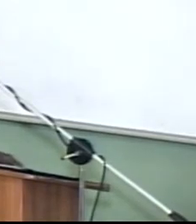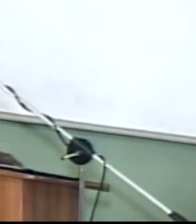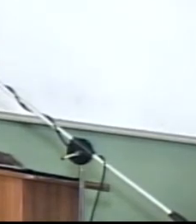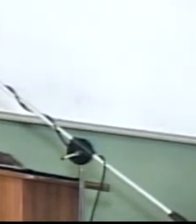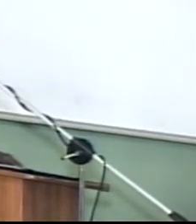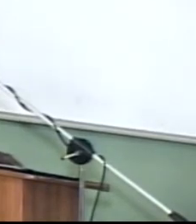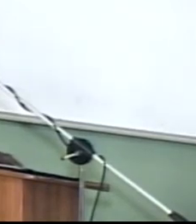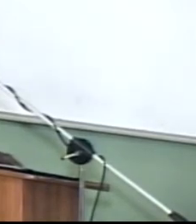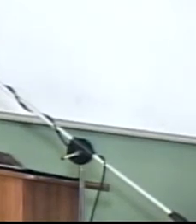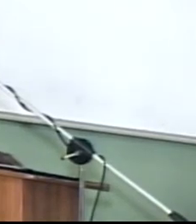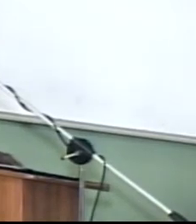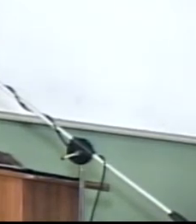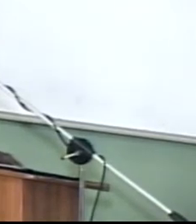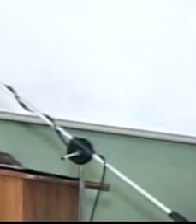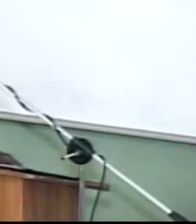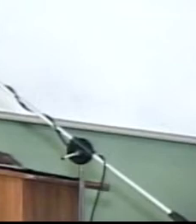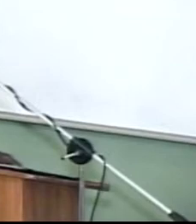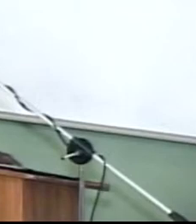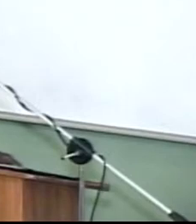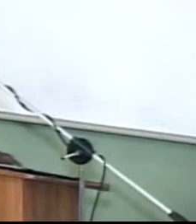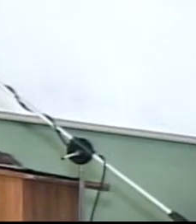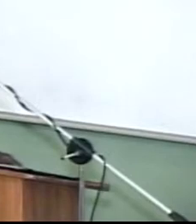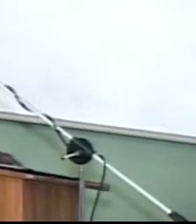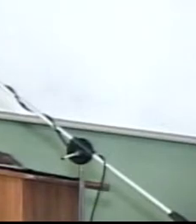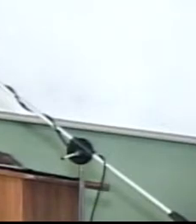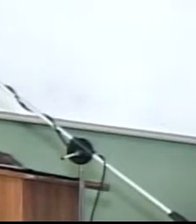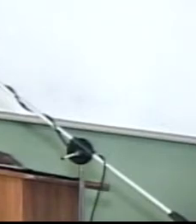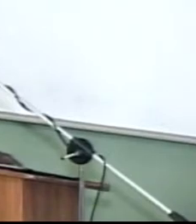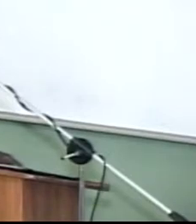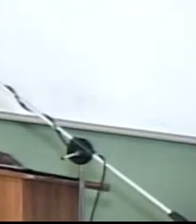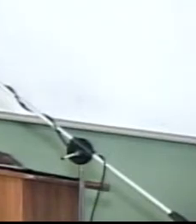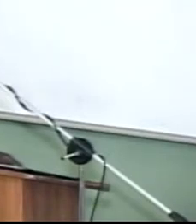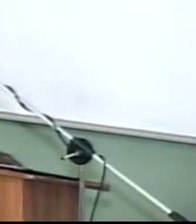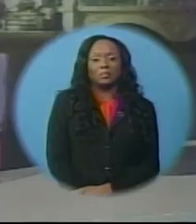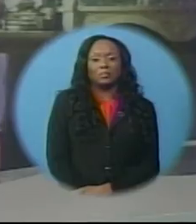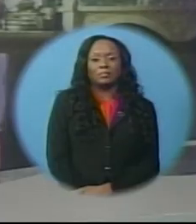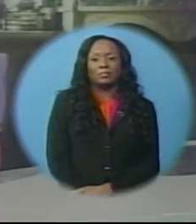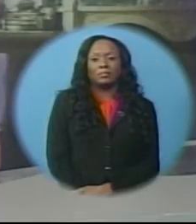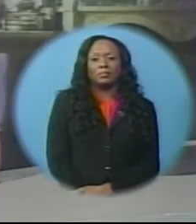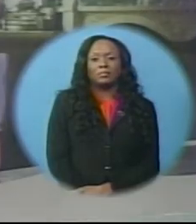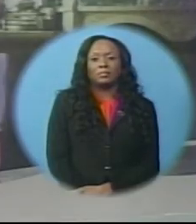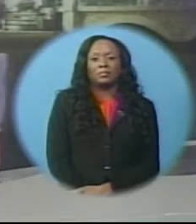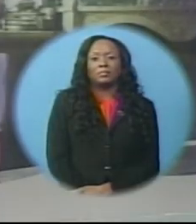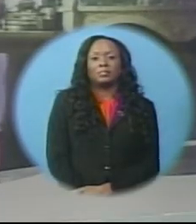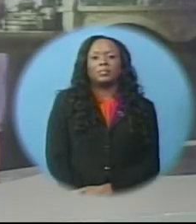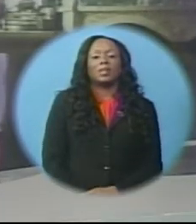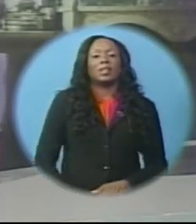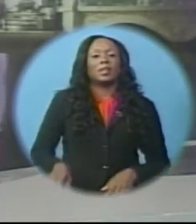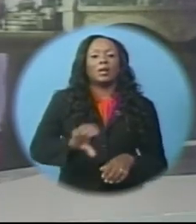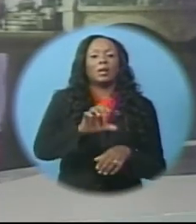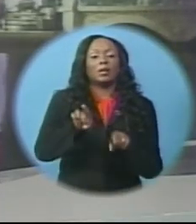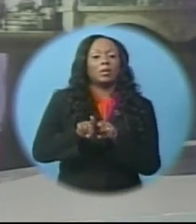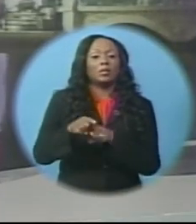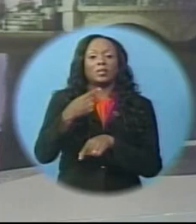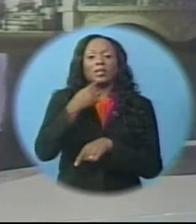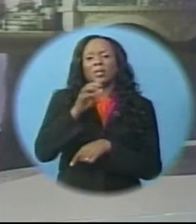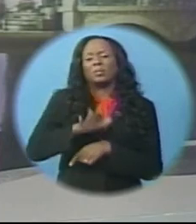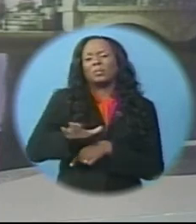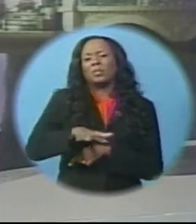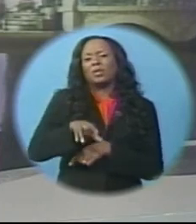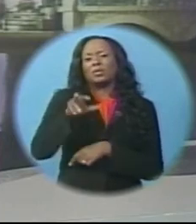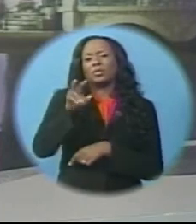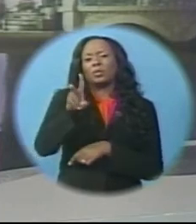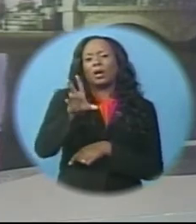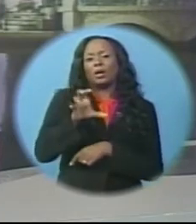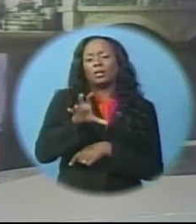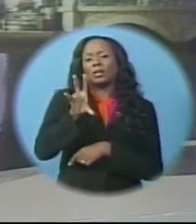and therefore it is an area of systemic inefficiency that we need to address. On another issue, Dr. James says there are